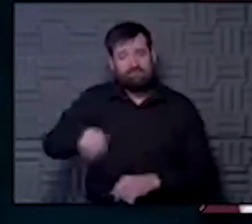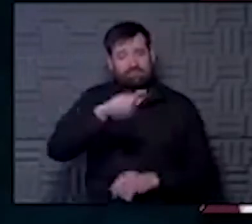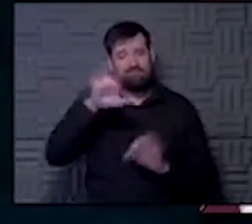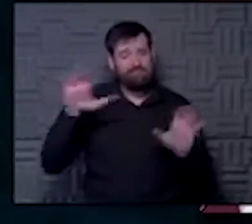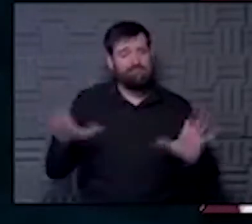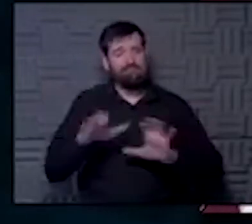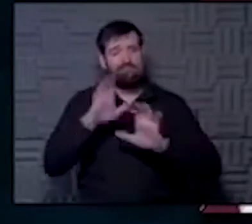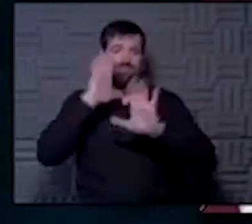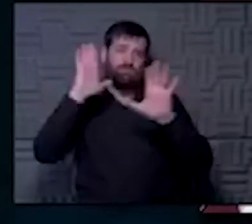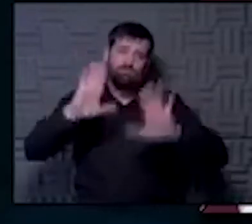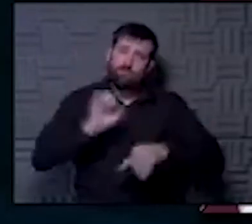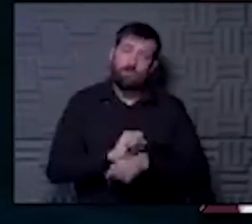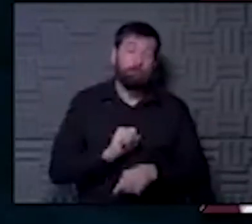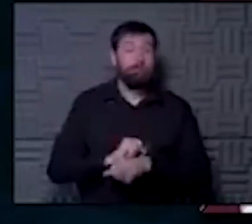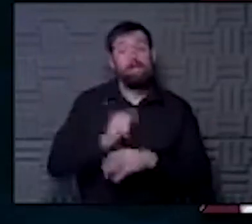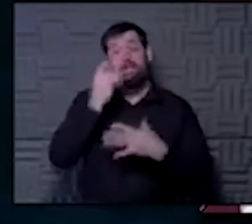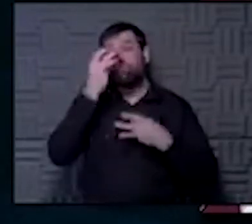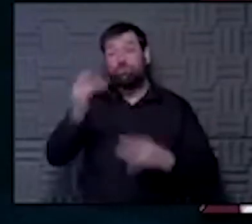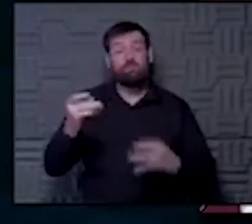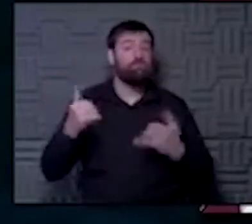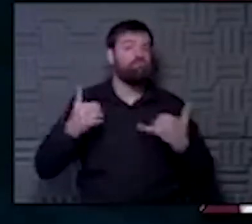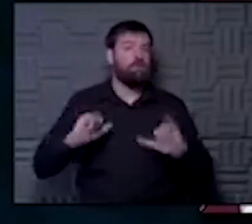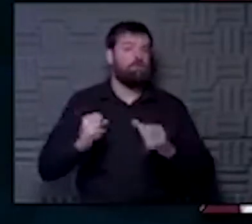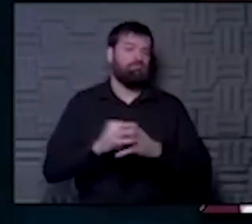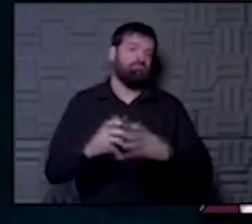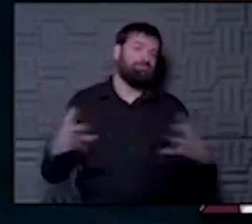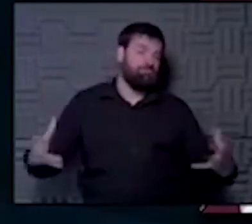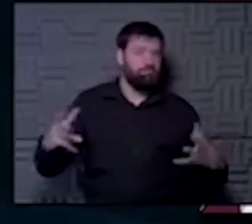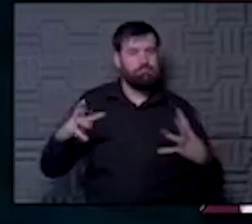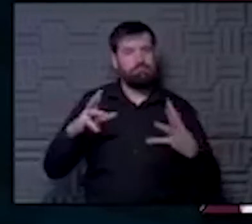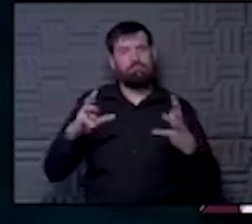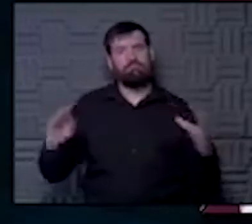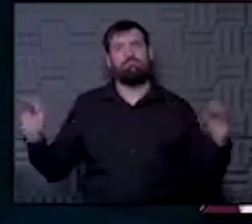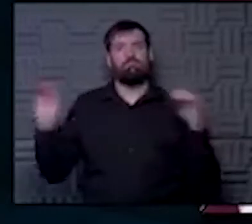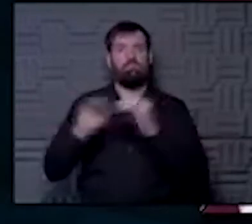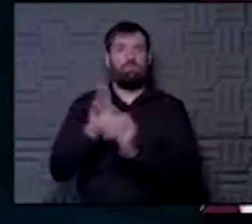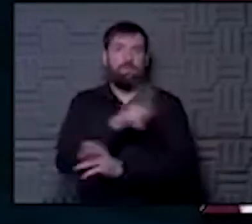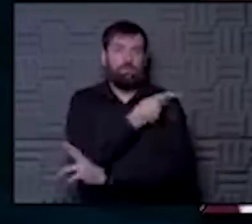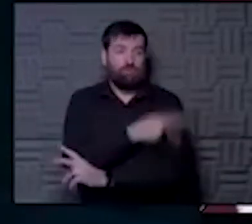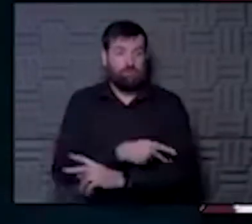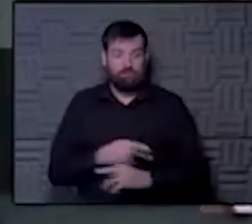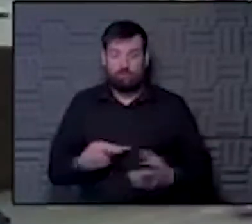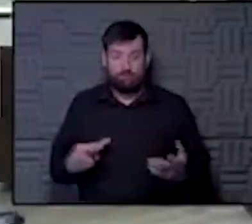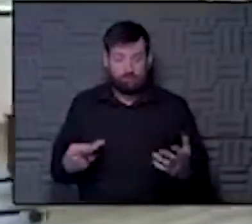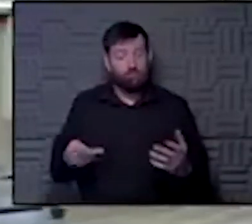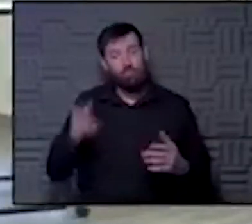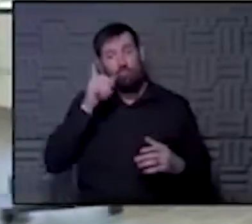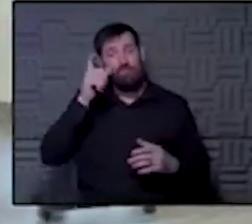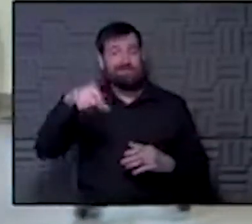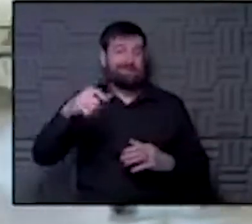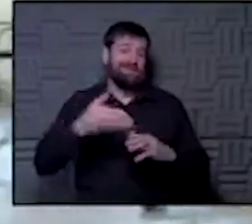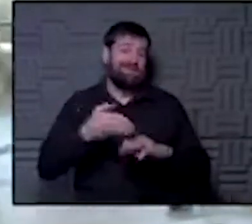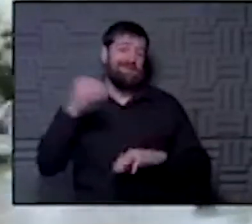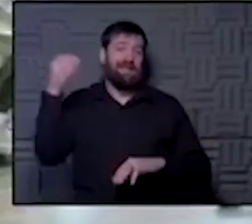And it's really interesting that we are trying to expand and create a space where we can fit in more patients, because I think we'll need that even after we get past